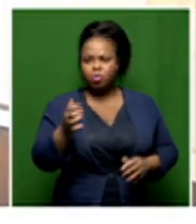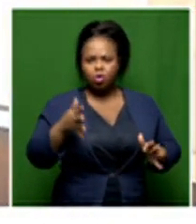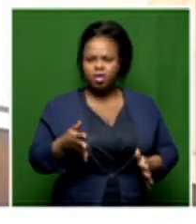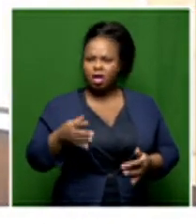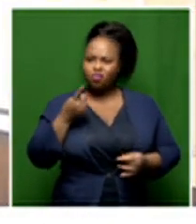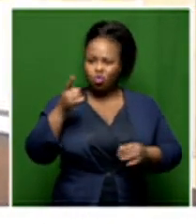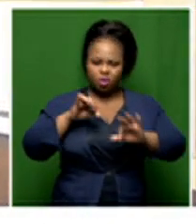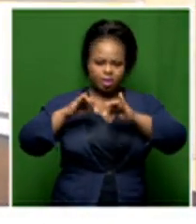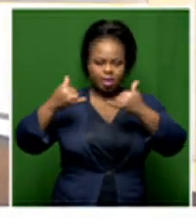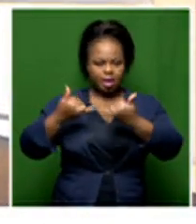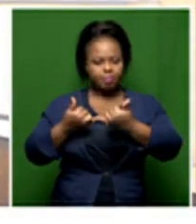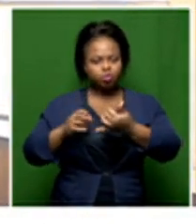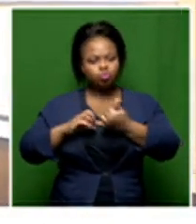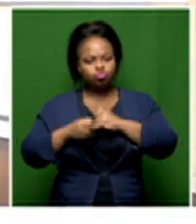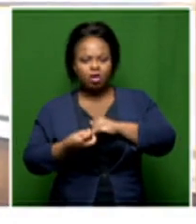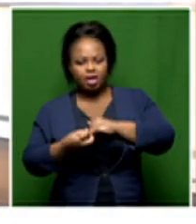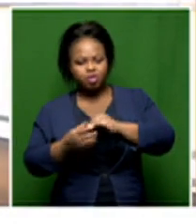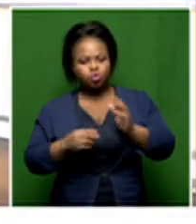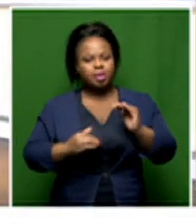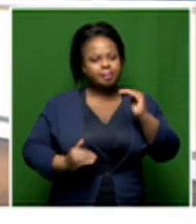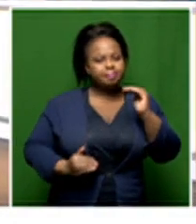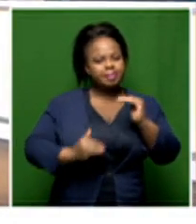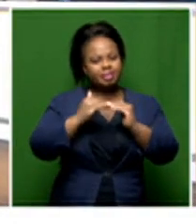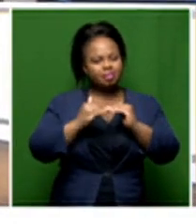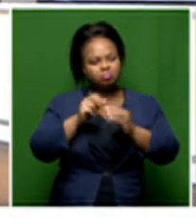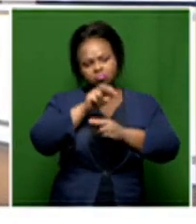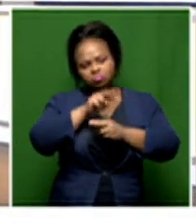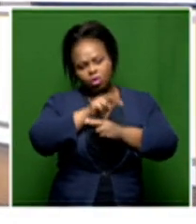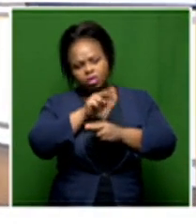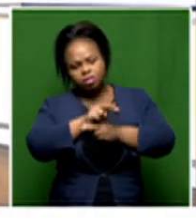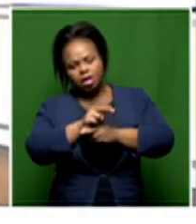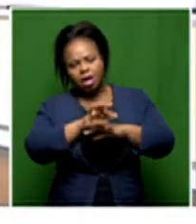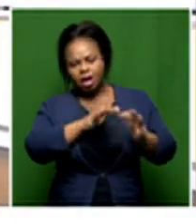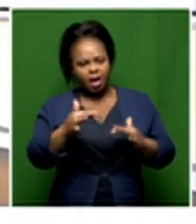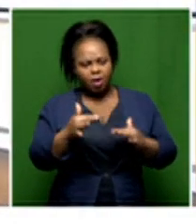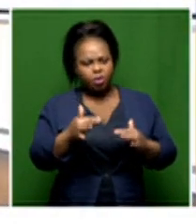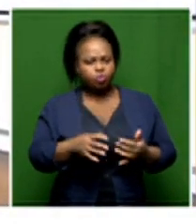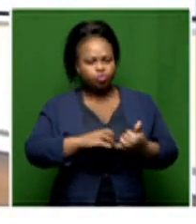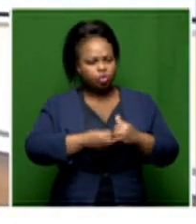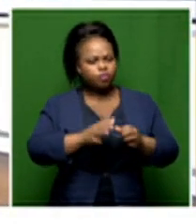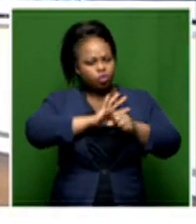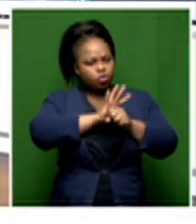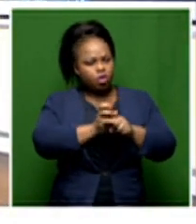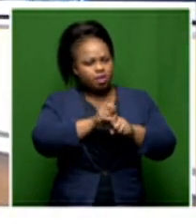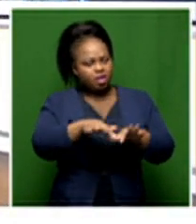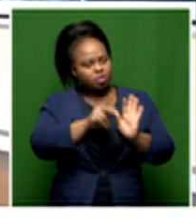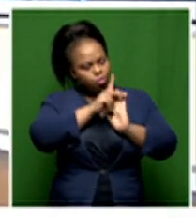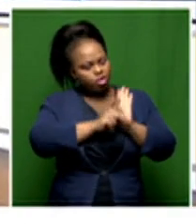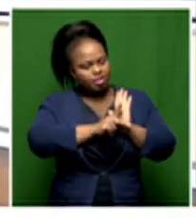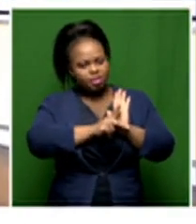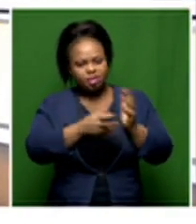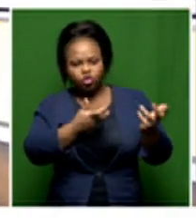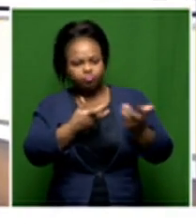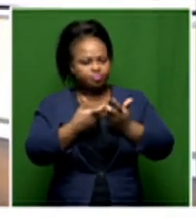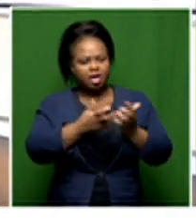to actually mitigate, minimize, and monitor some of these new COVID-19 policy regulations